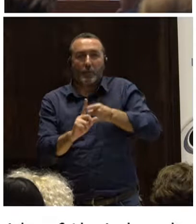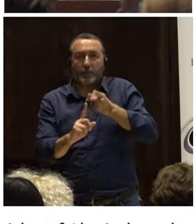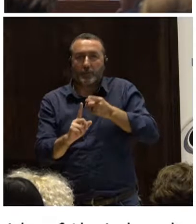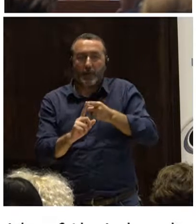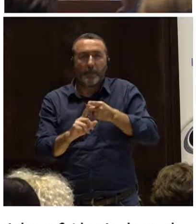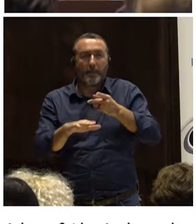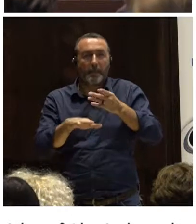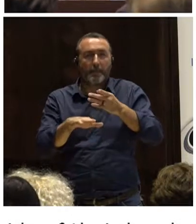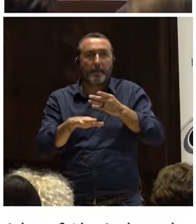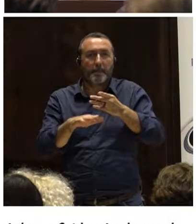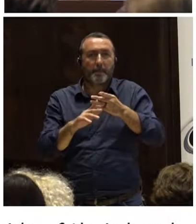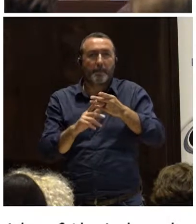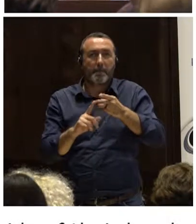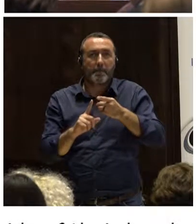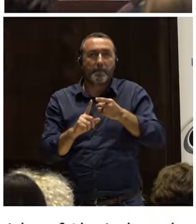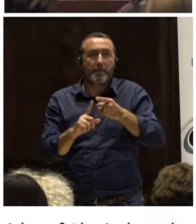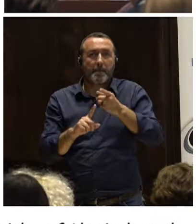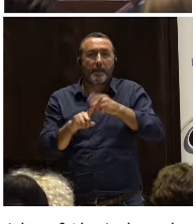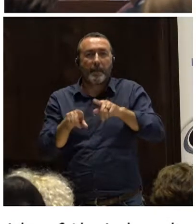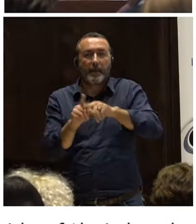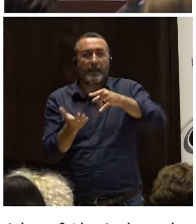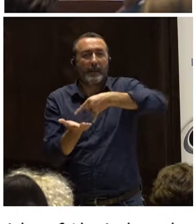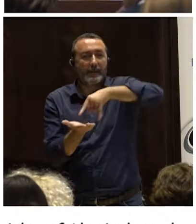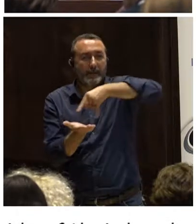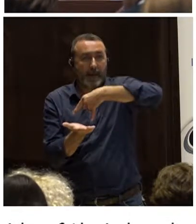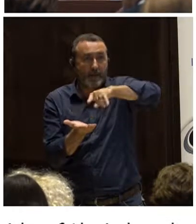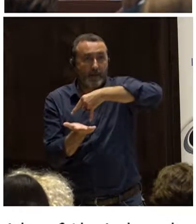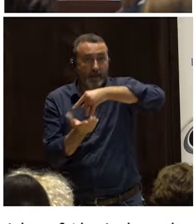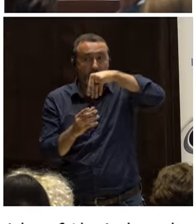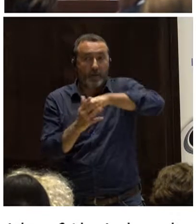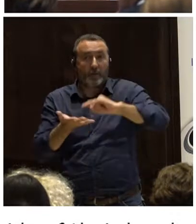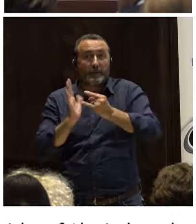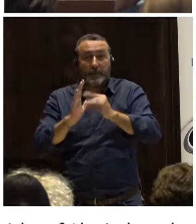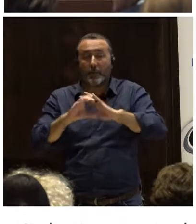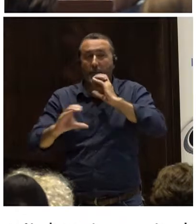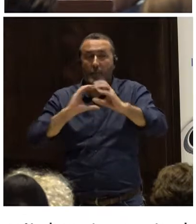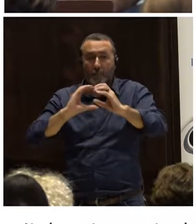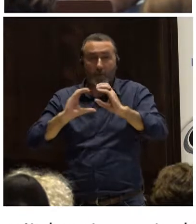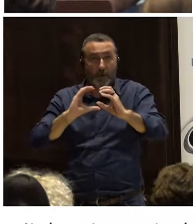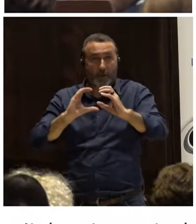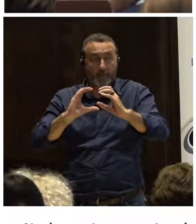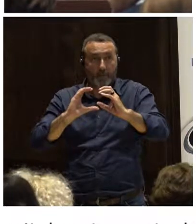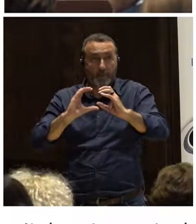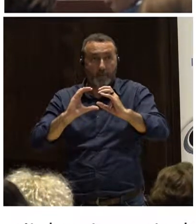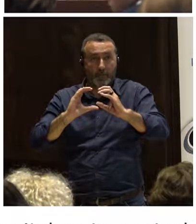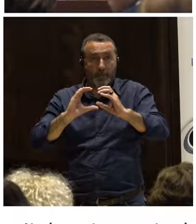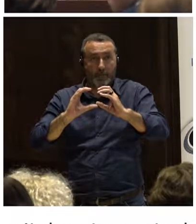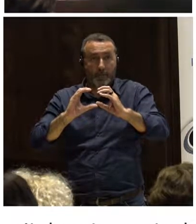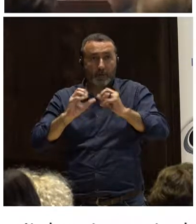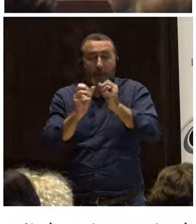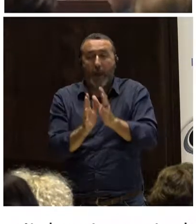his augmentative communication system. So he's got lots of options for talking, for controlling the